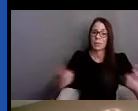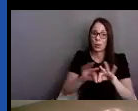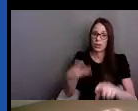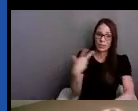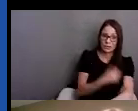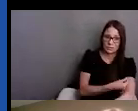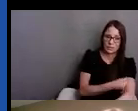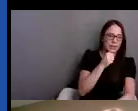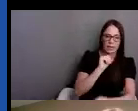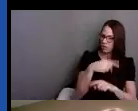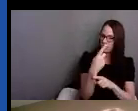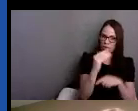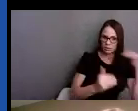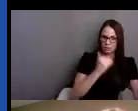well.